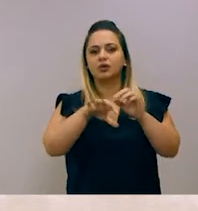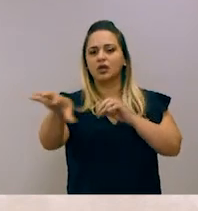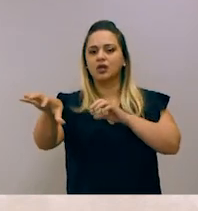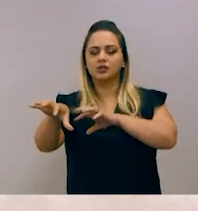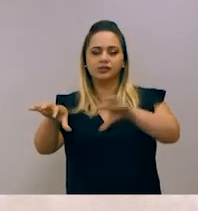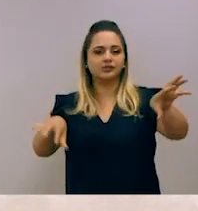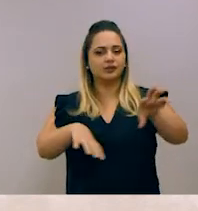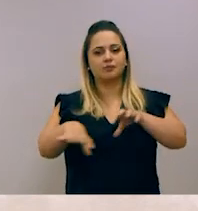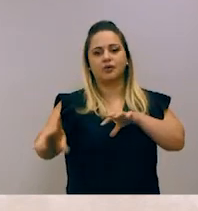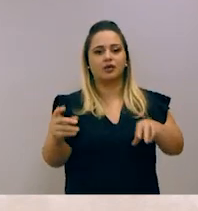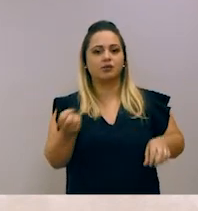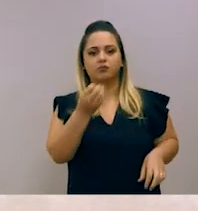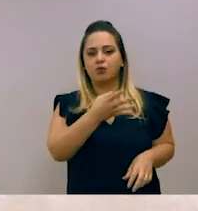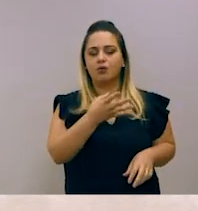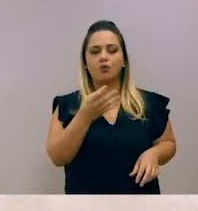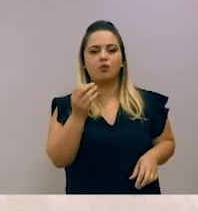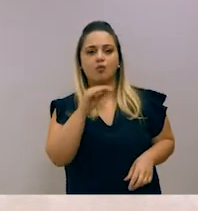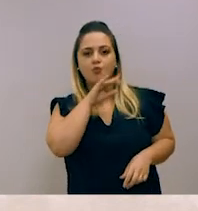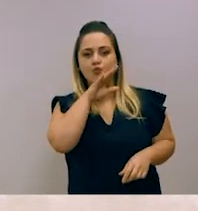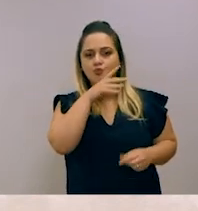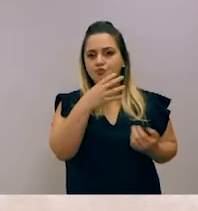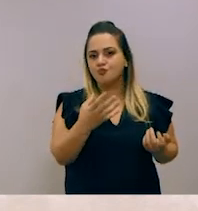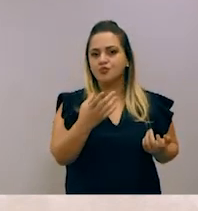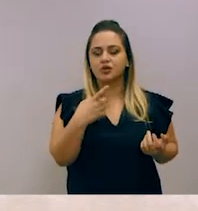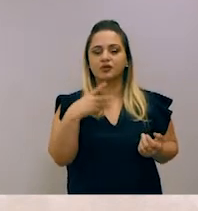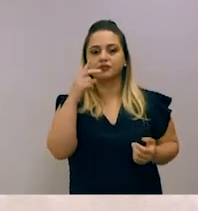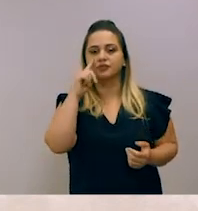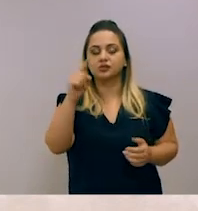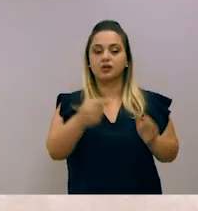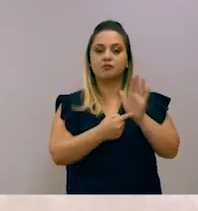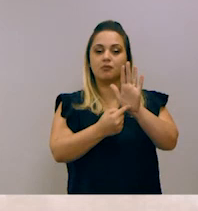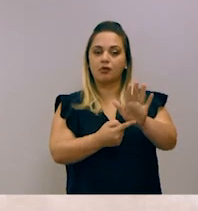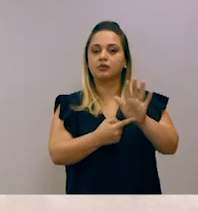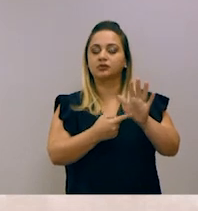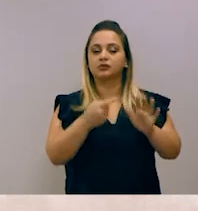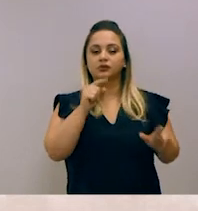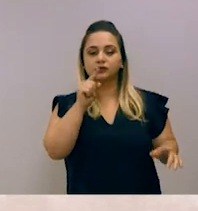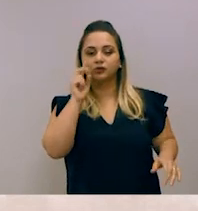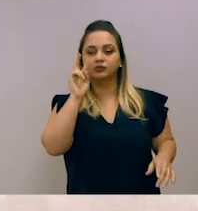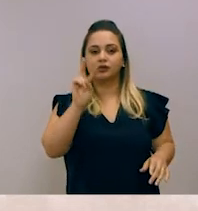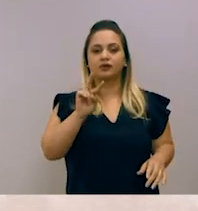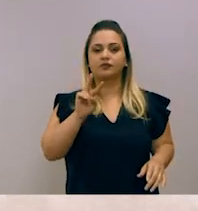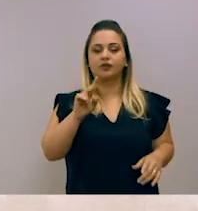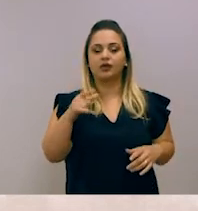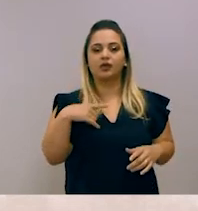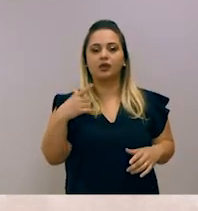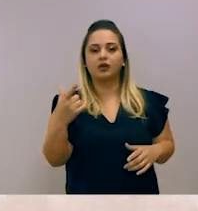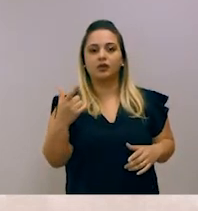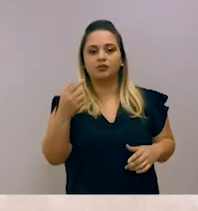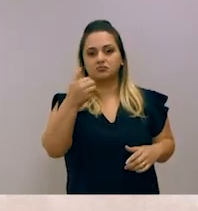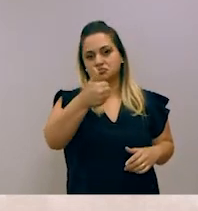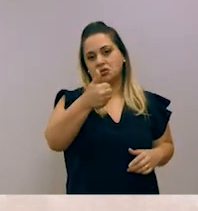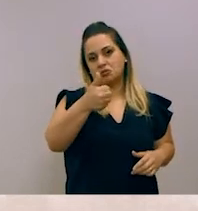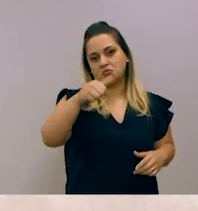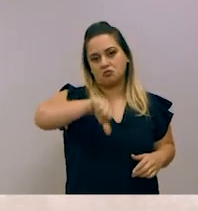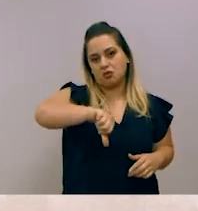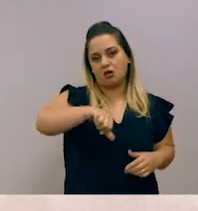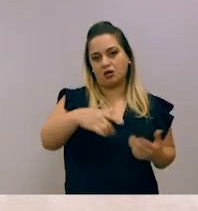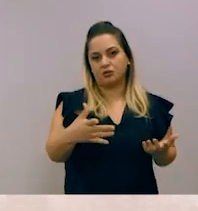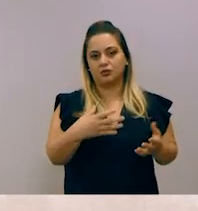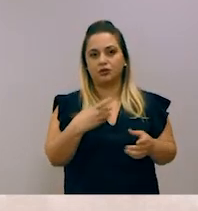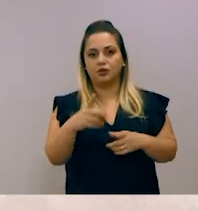filter. I'm talking about the emails to separate something that you identify clearly that is